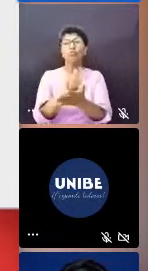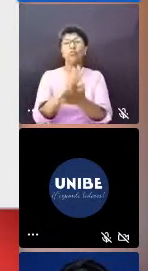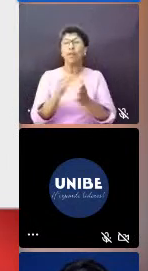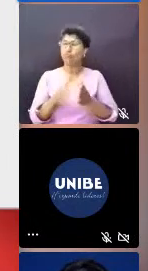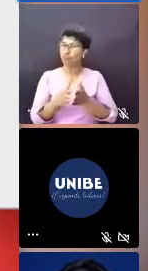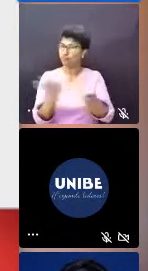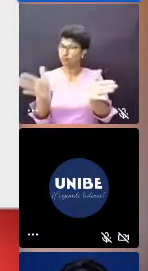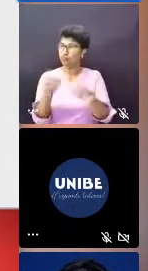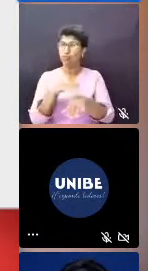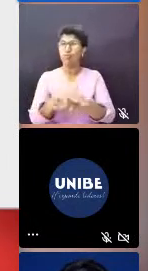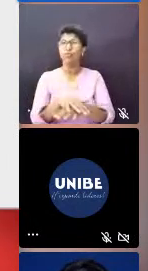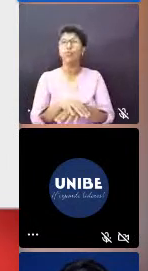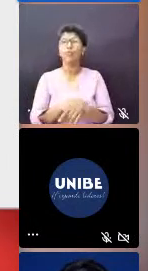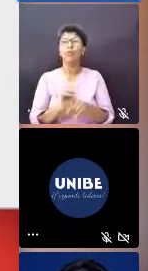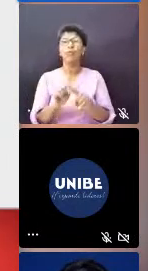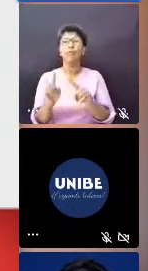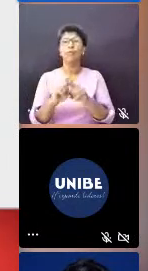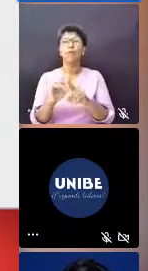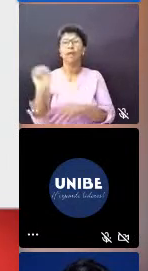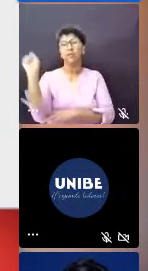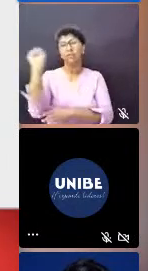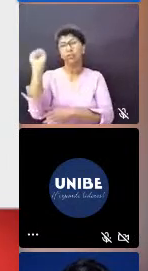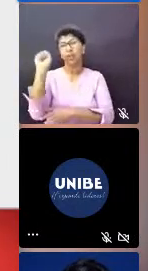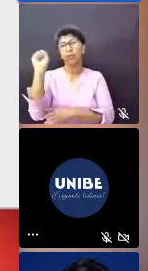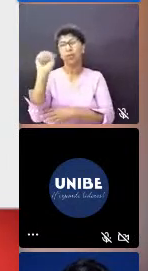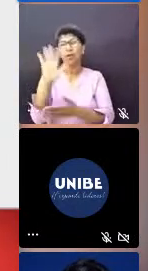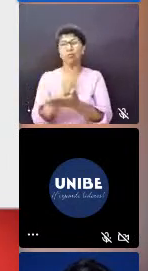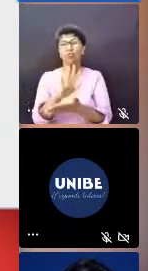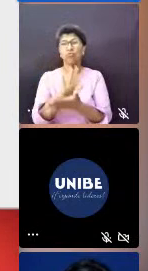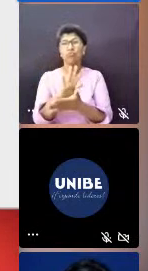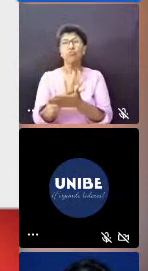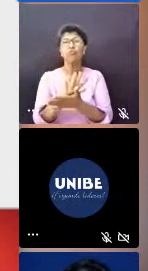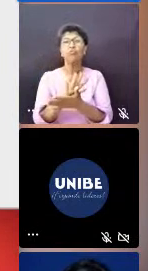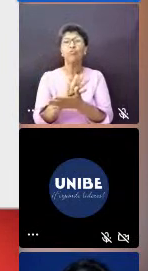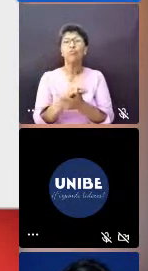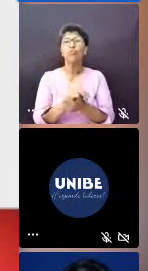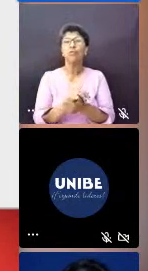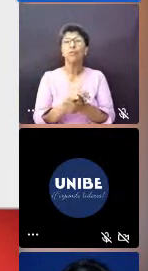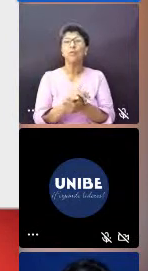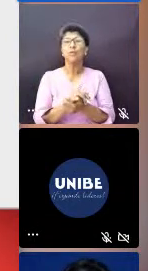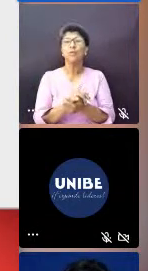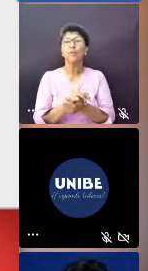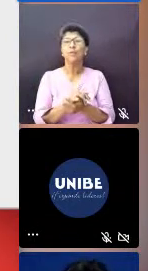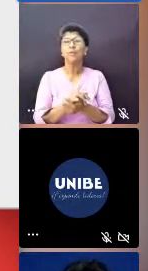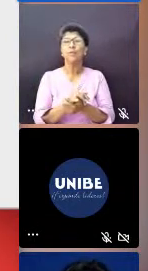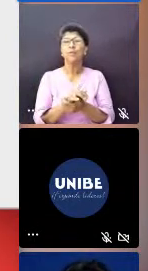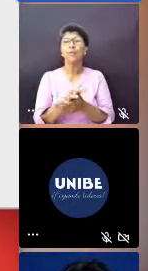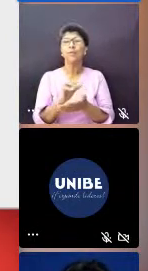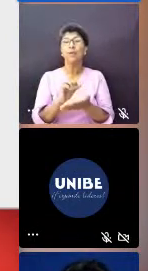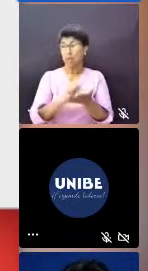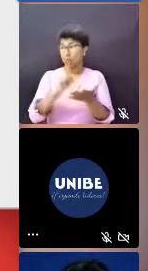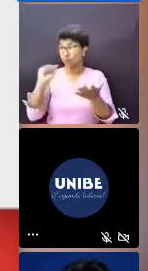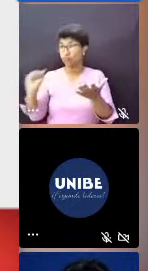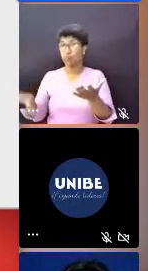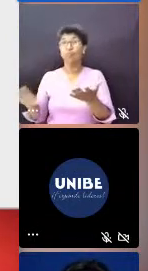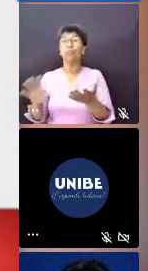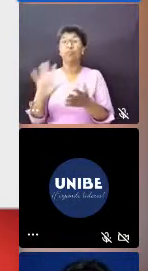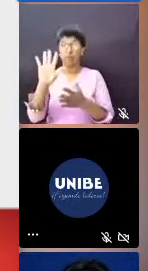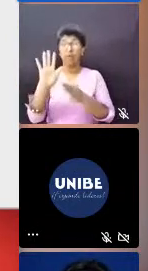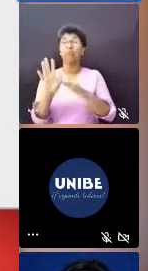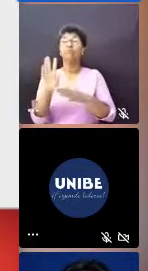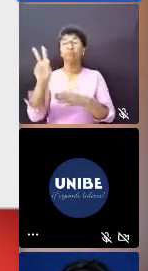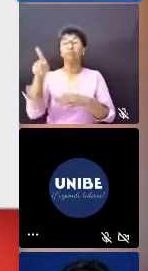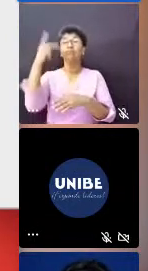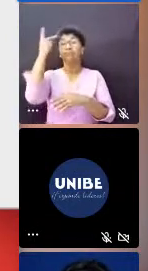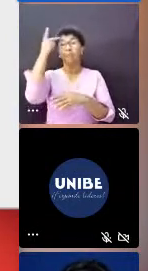schools, lower secondary schools that have been actually removed from the Polish education system